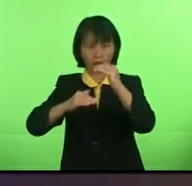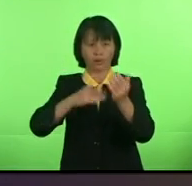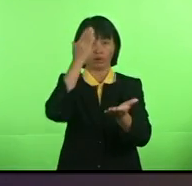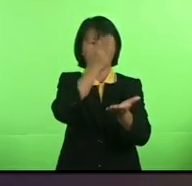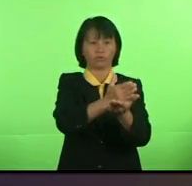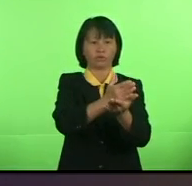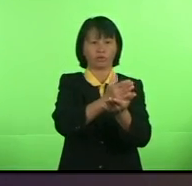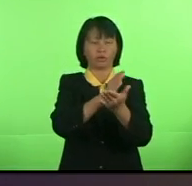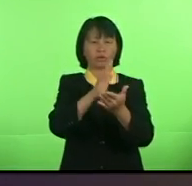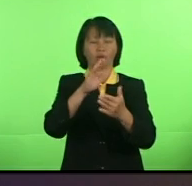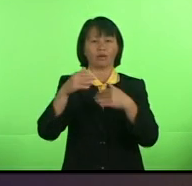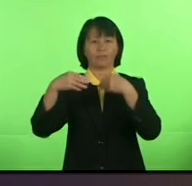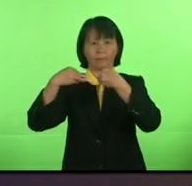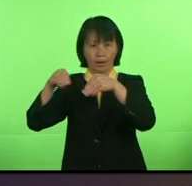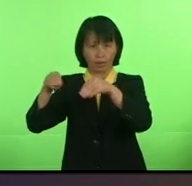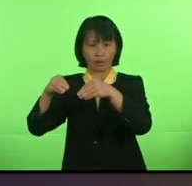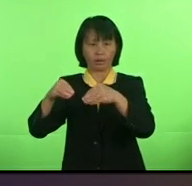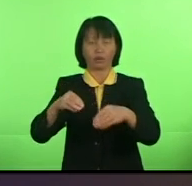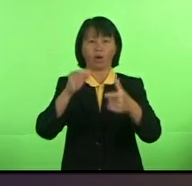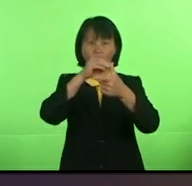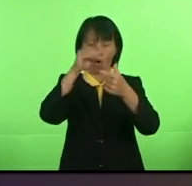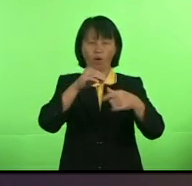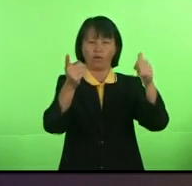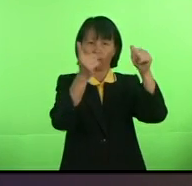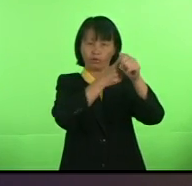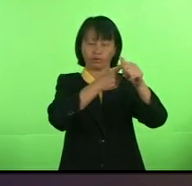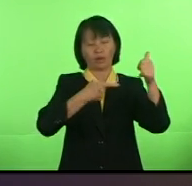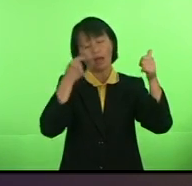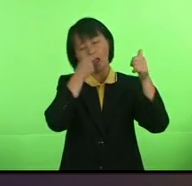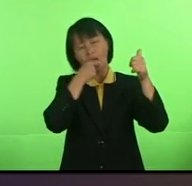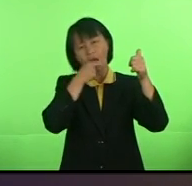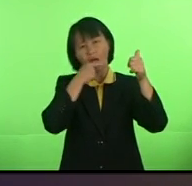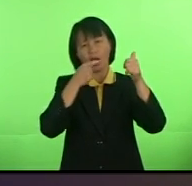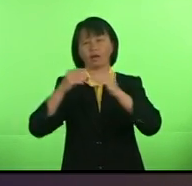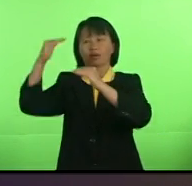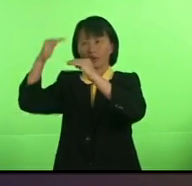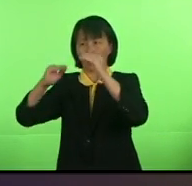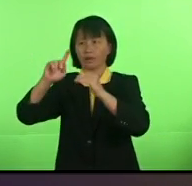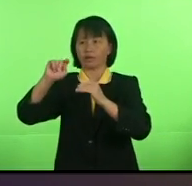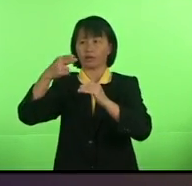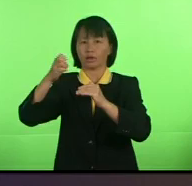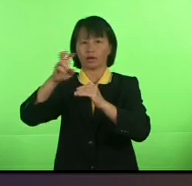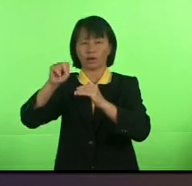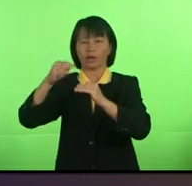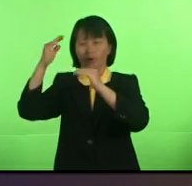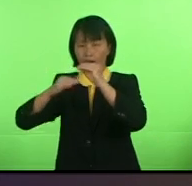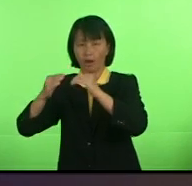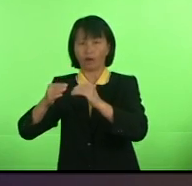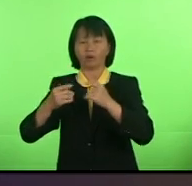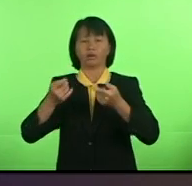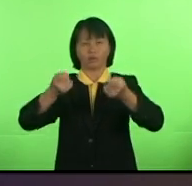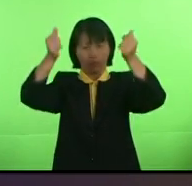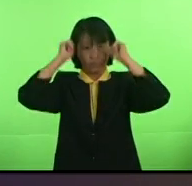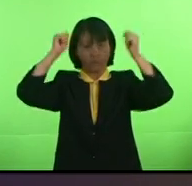market. Or, first, she brushes her teeth. Then, she took a shower.